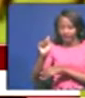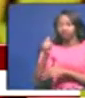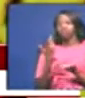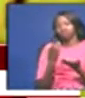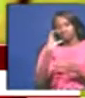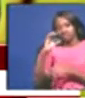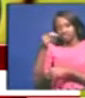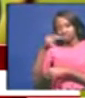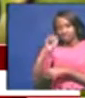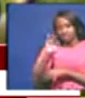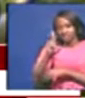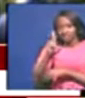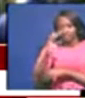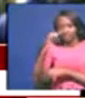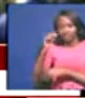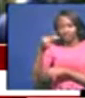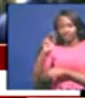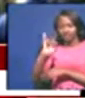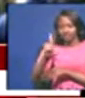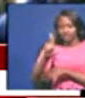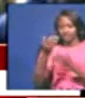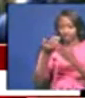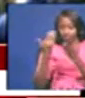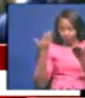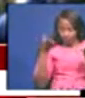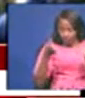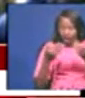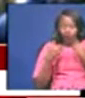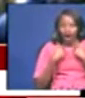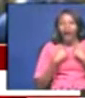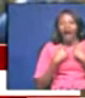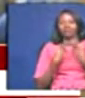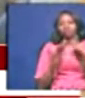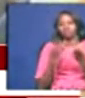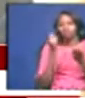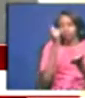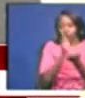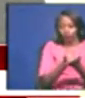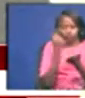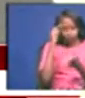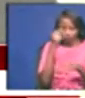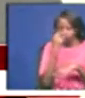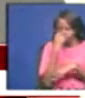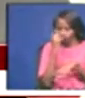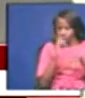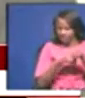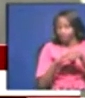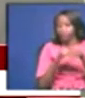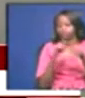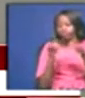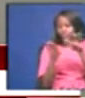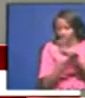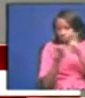Ruto and former CS Energy and Chief of Staff at the office of William Ruto as the Deputy President, has also